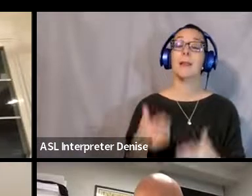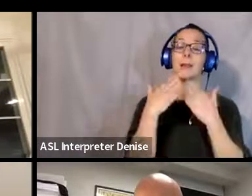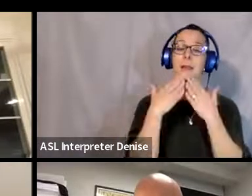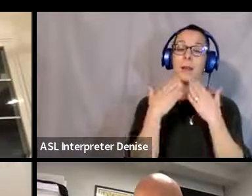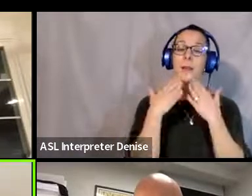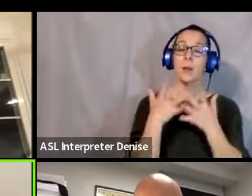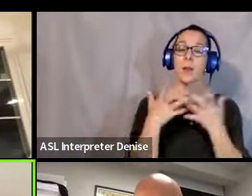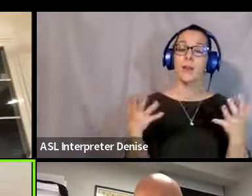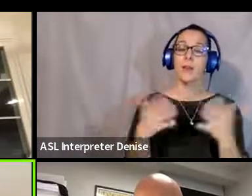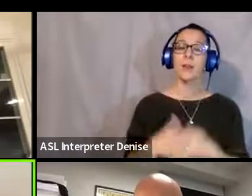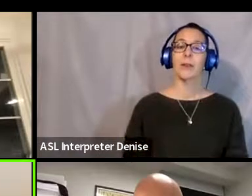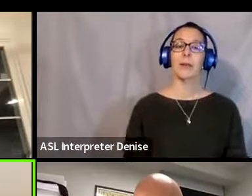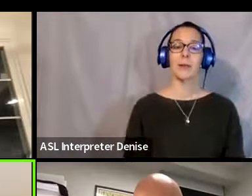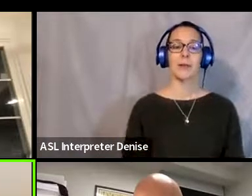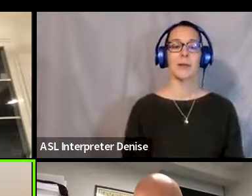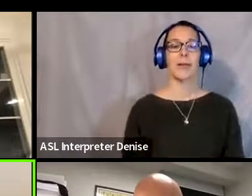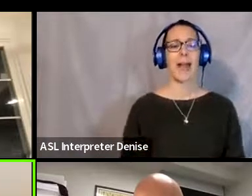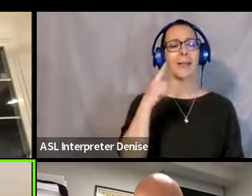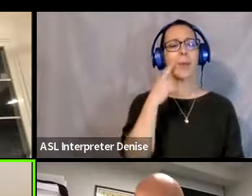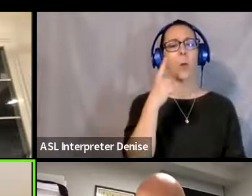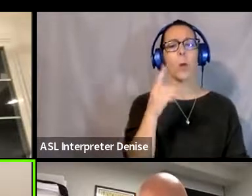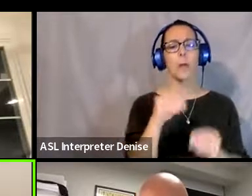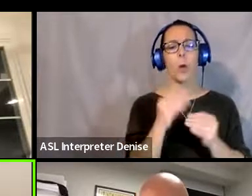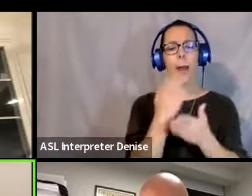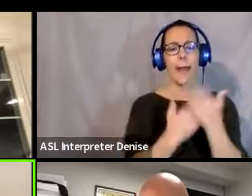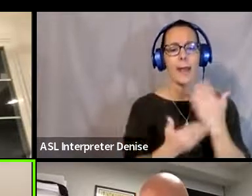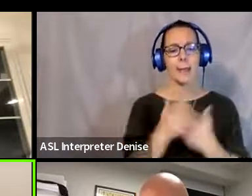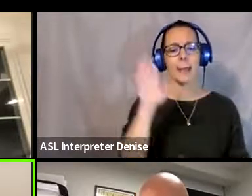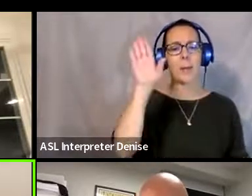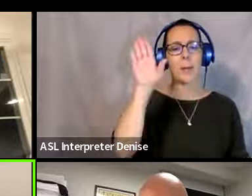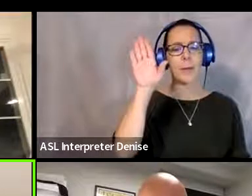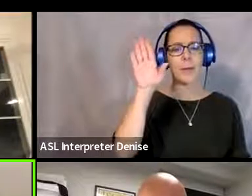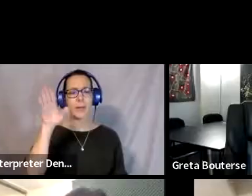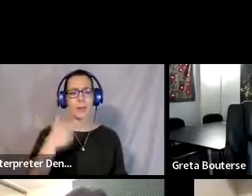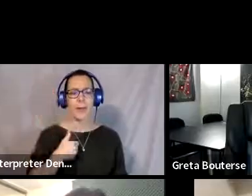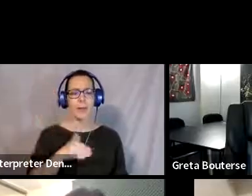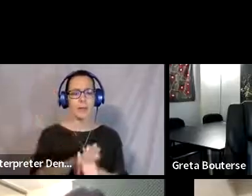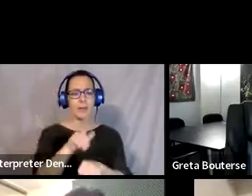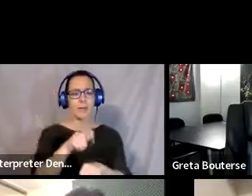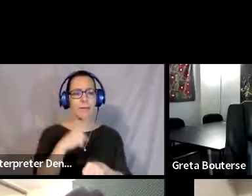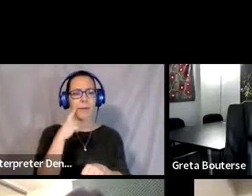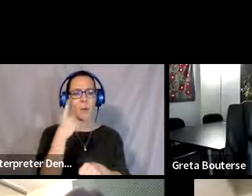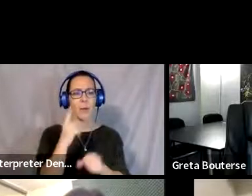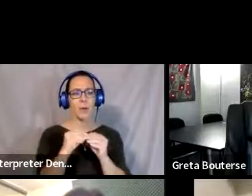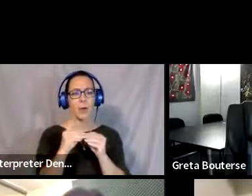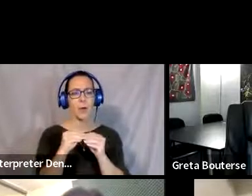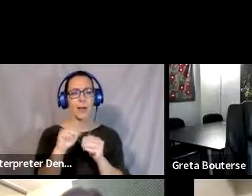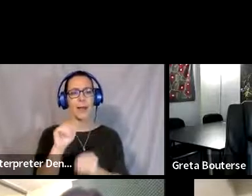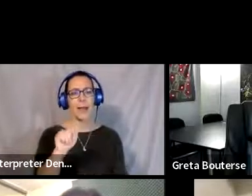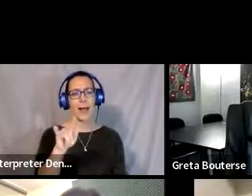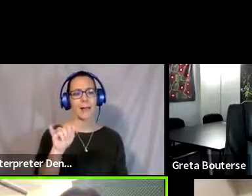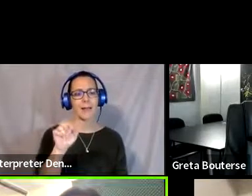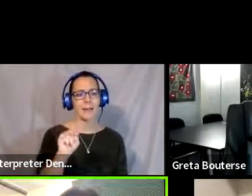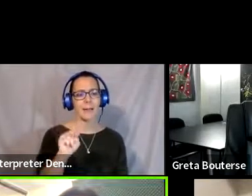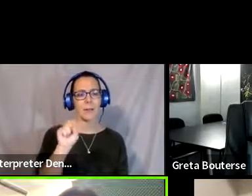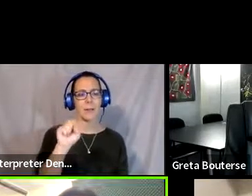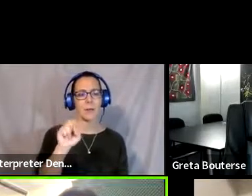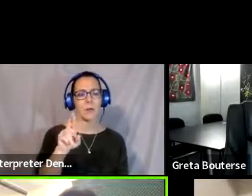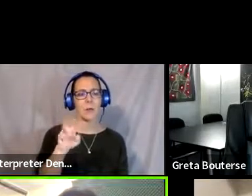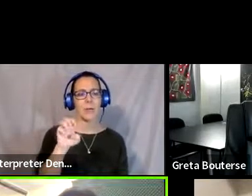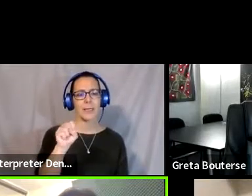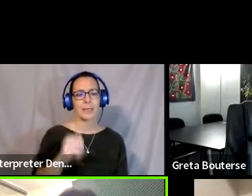Matt. Peggy, I think we have one more hand up and we might have time for, we have time for one more. Allison Soares. Exactly,